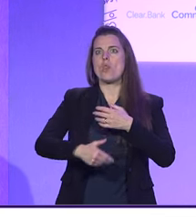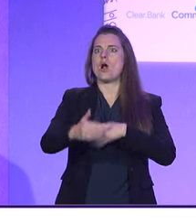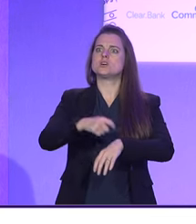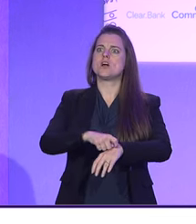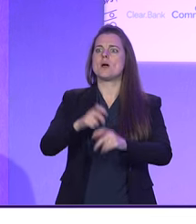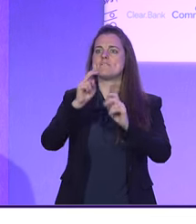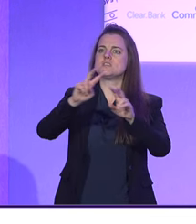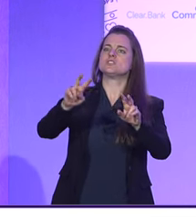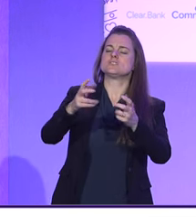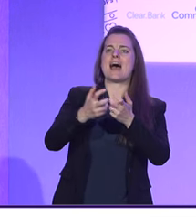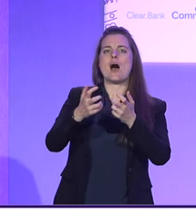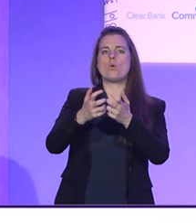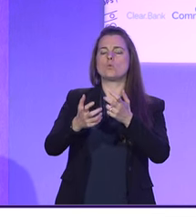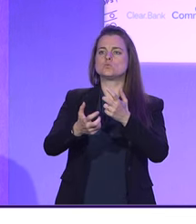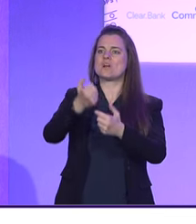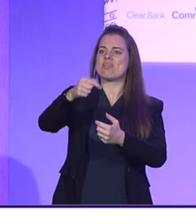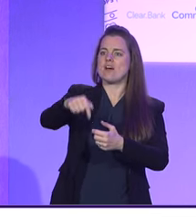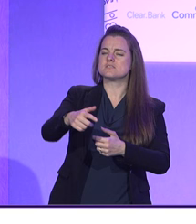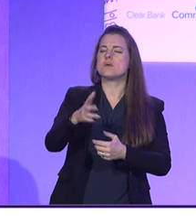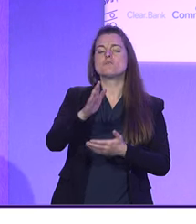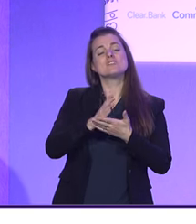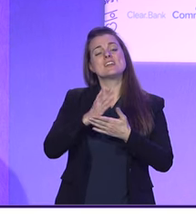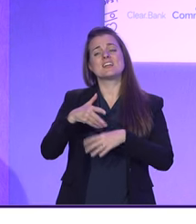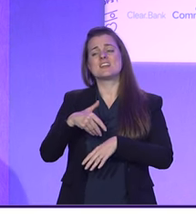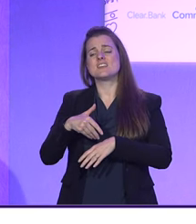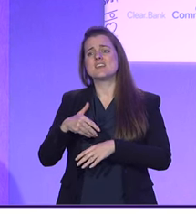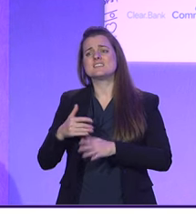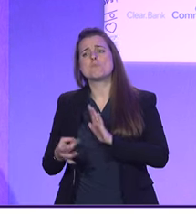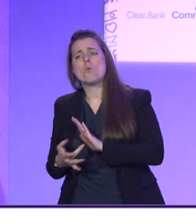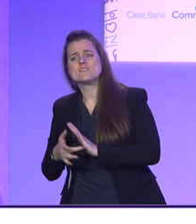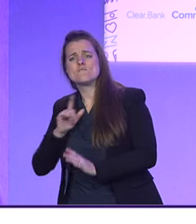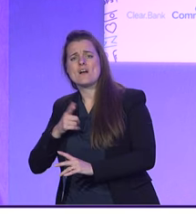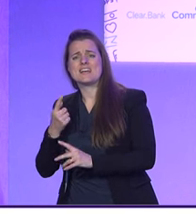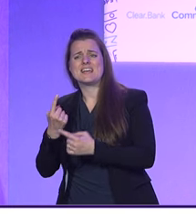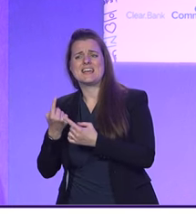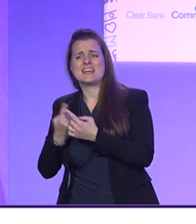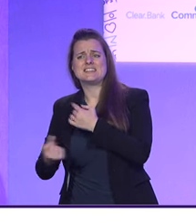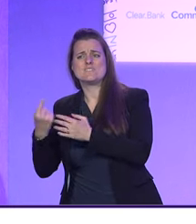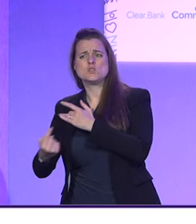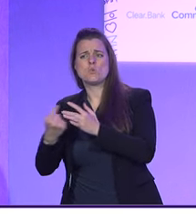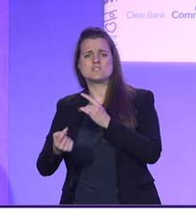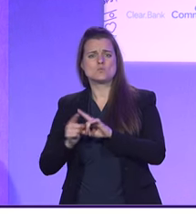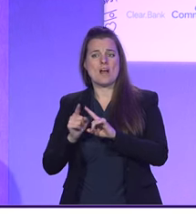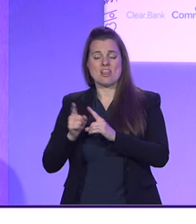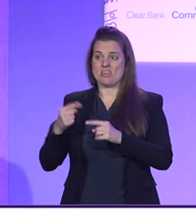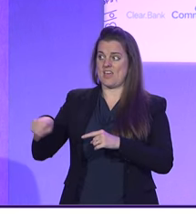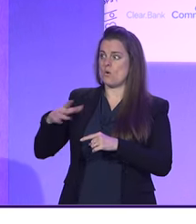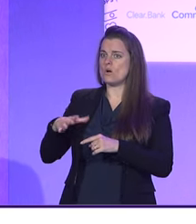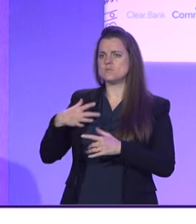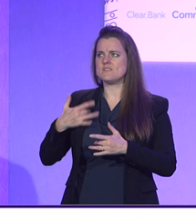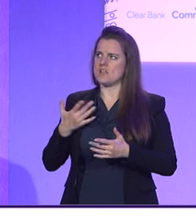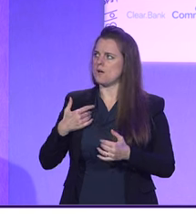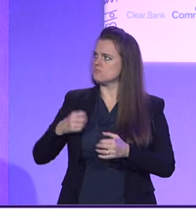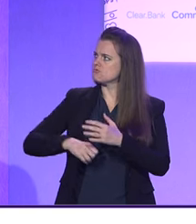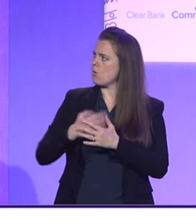how they get there. And it also really matters to individuals as well. So people want to feel like they're growing in their careers. They want to feel like